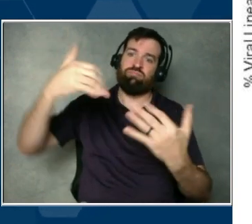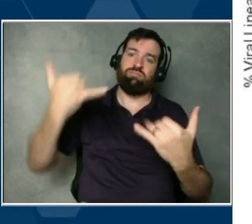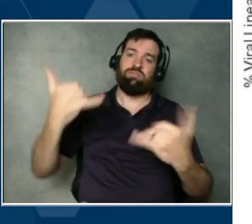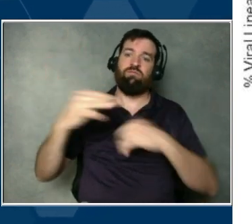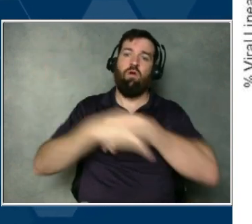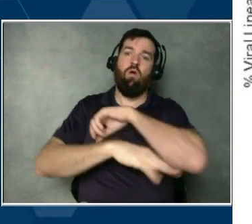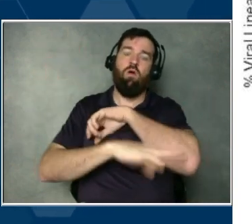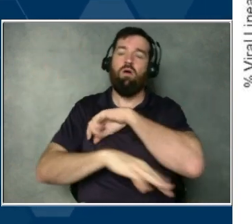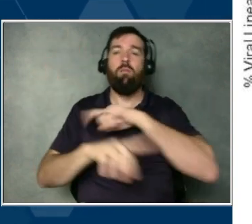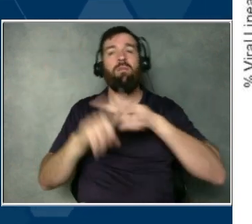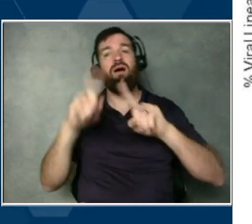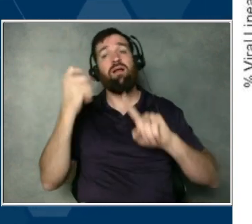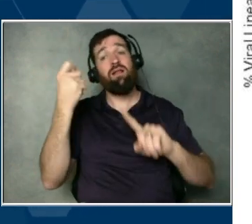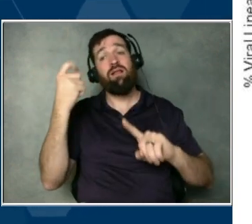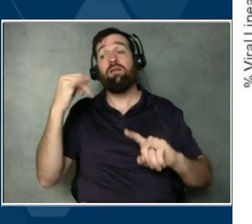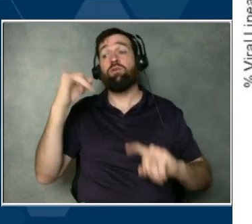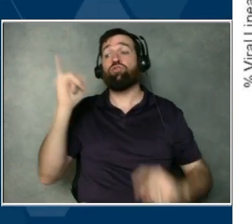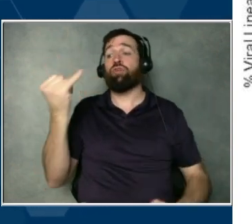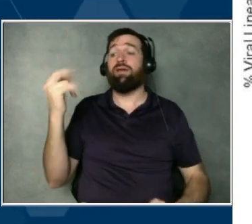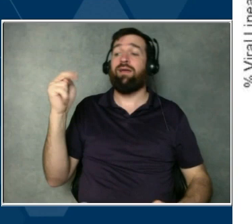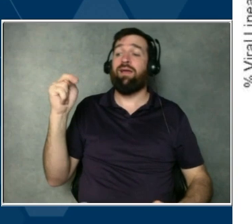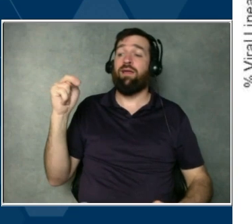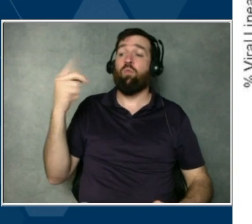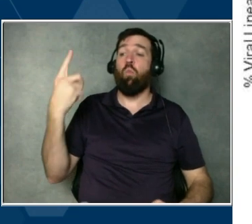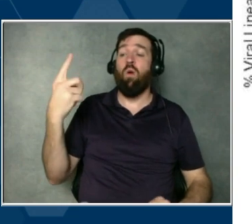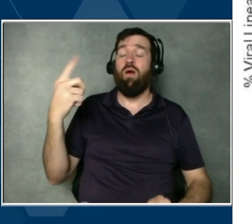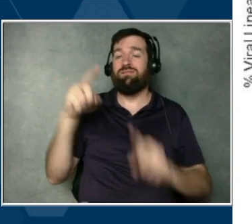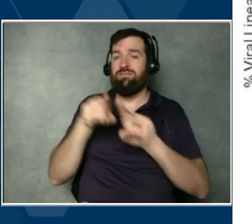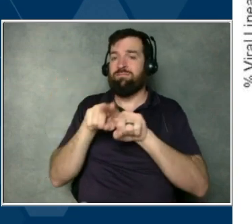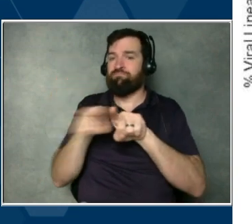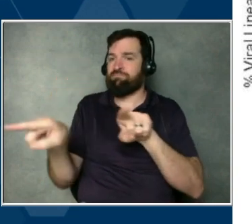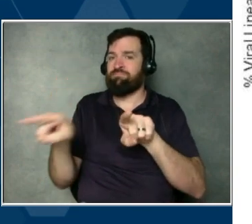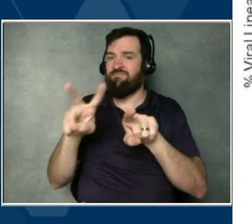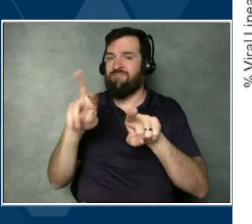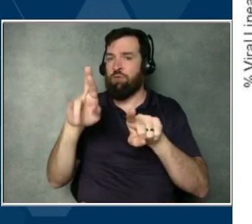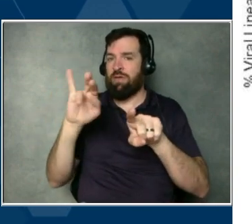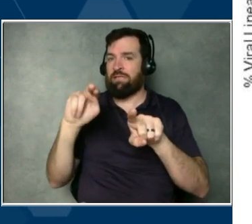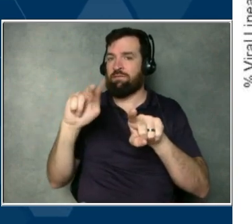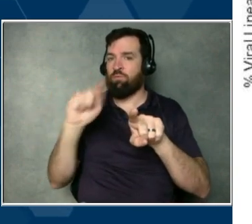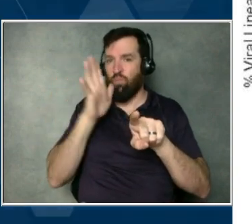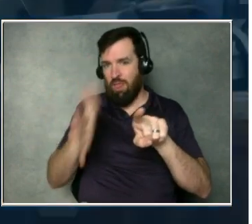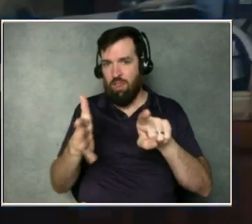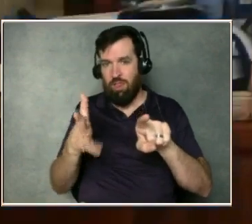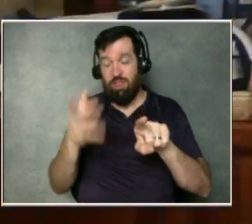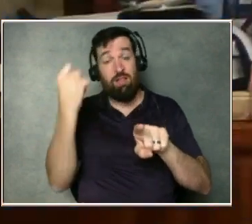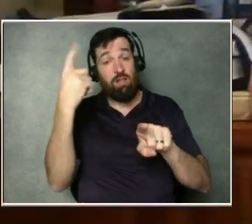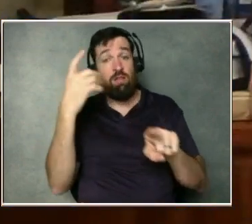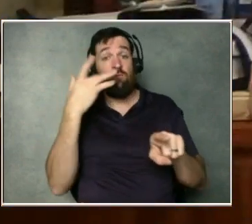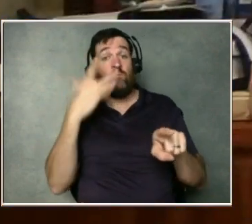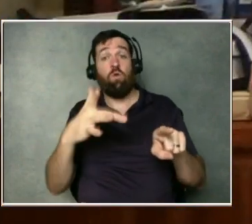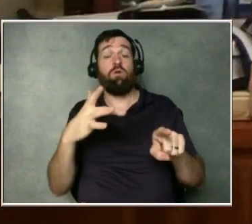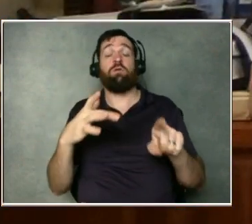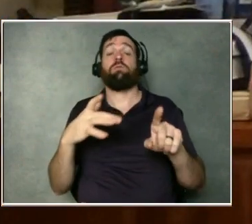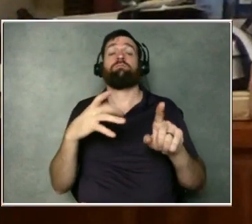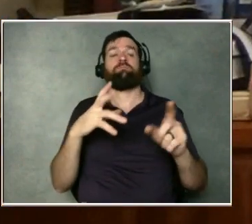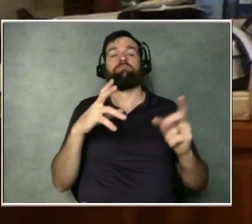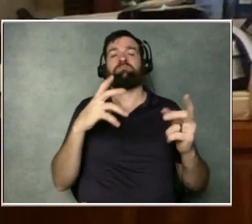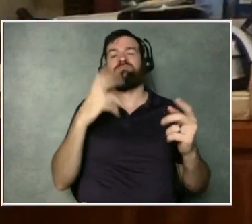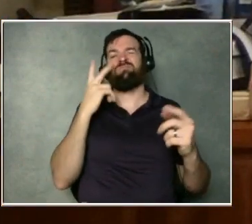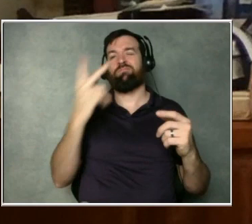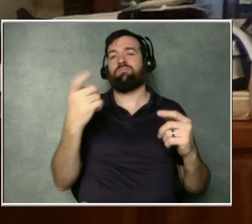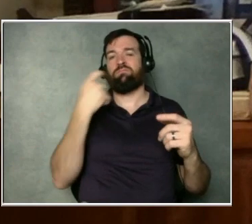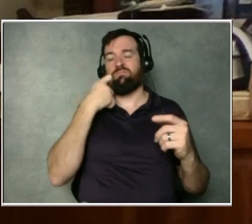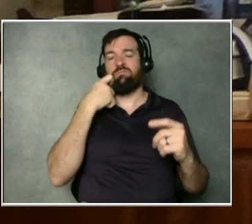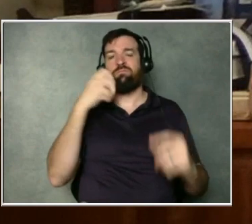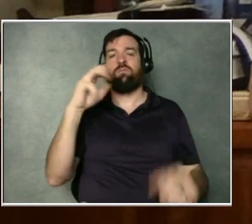very likely be a JN1 variant. And fortunately, as we saw with the most recent